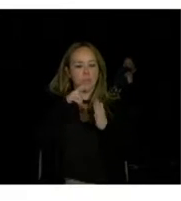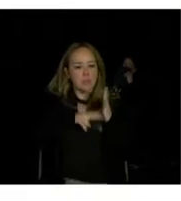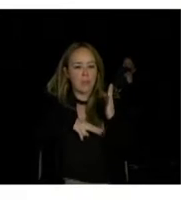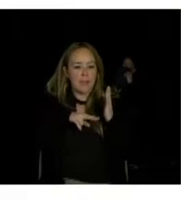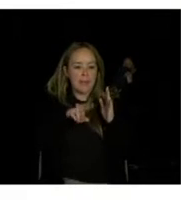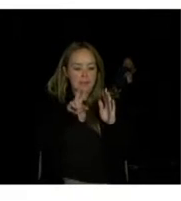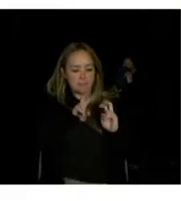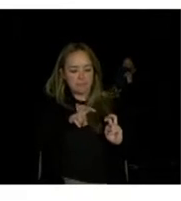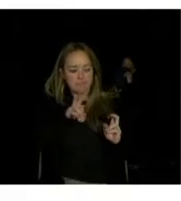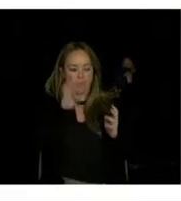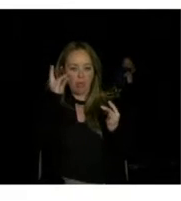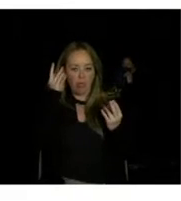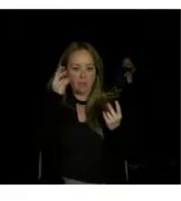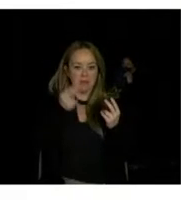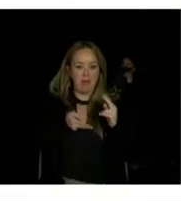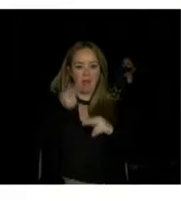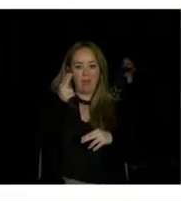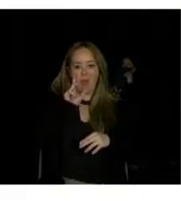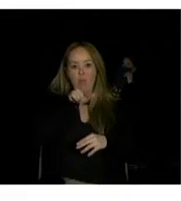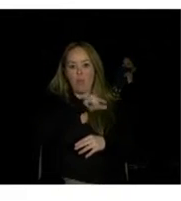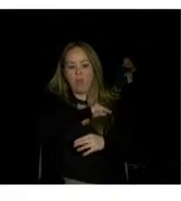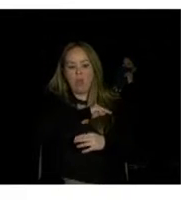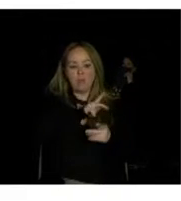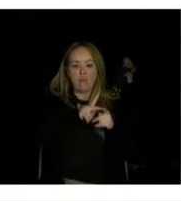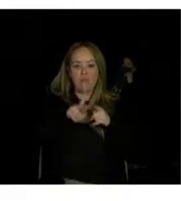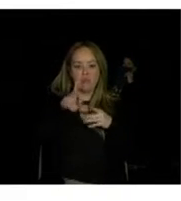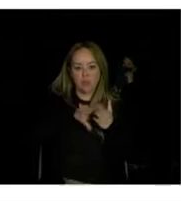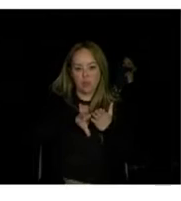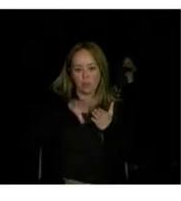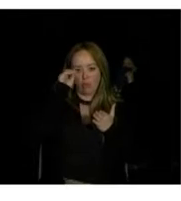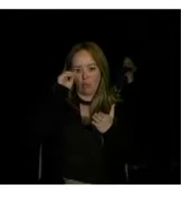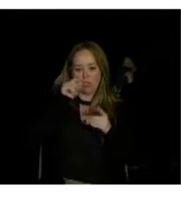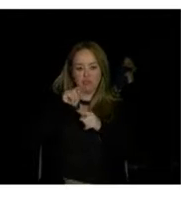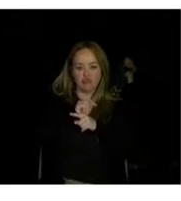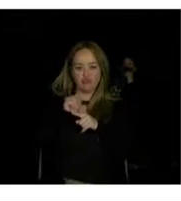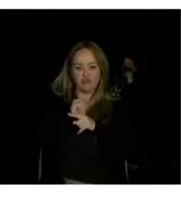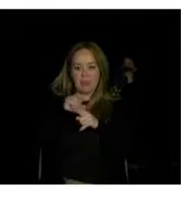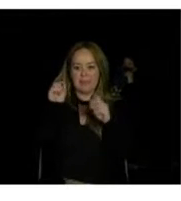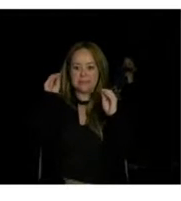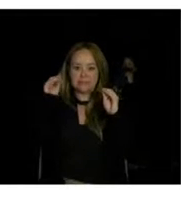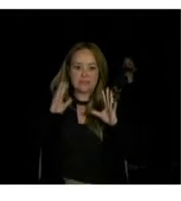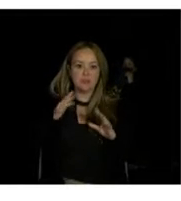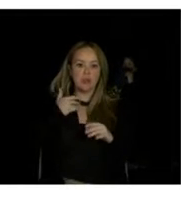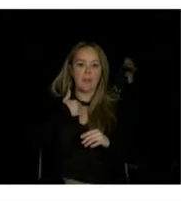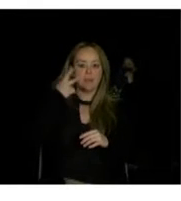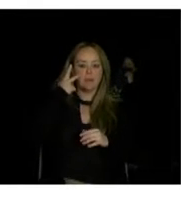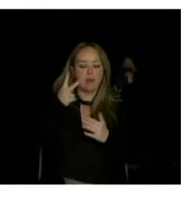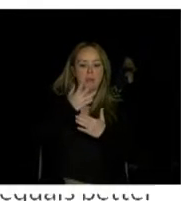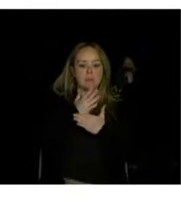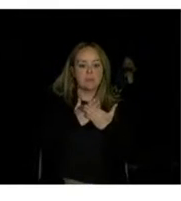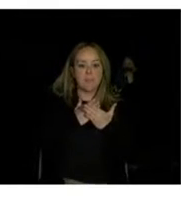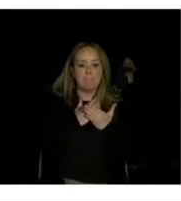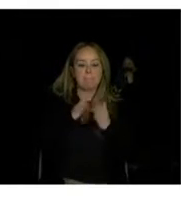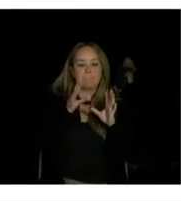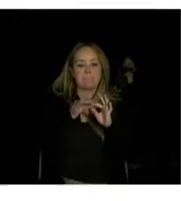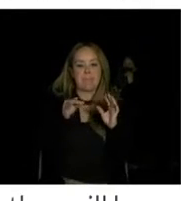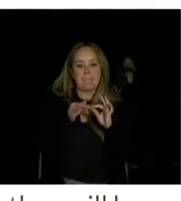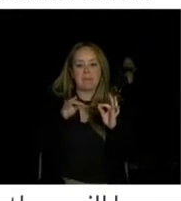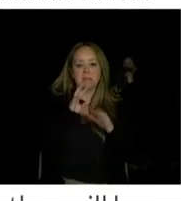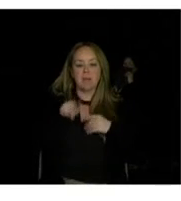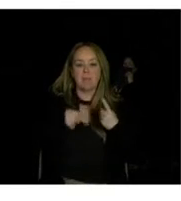you know, high quality professional learning and, you know, training teachers. I saw some statements